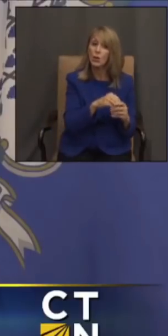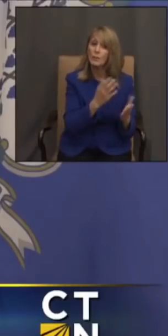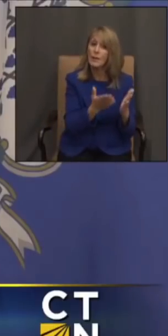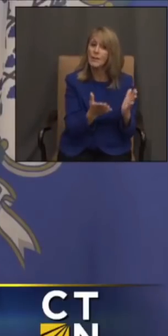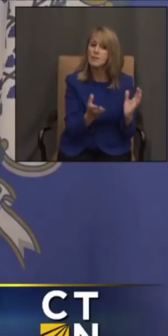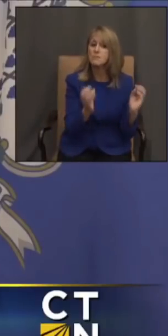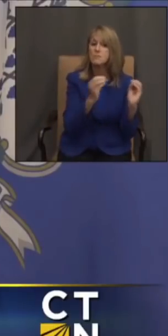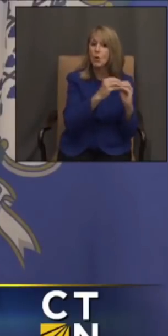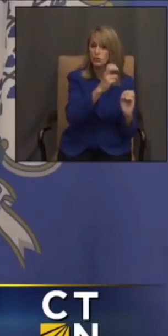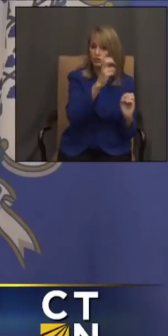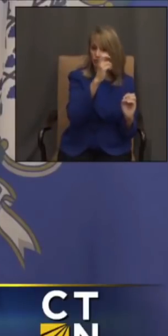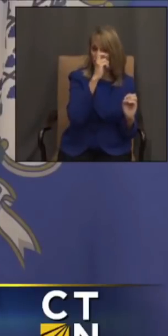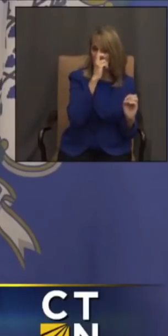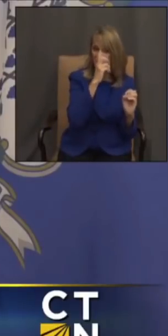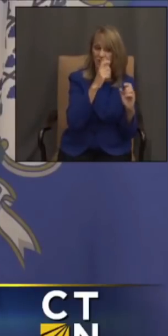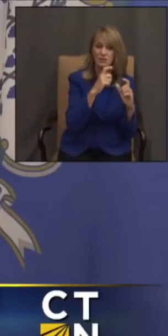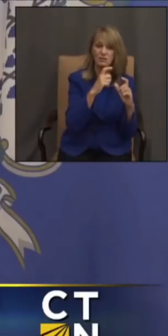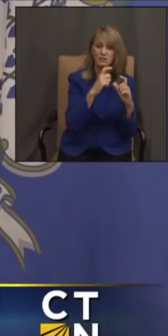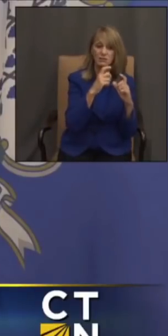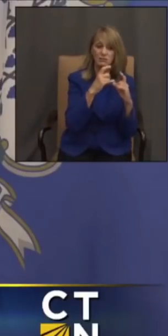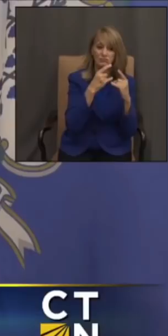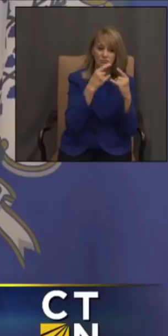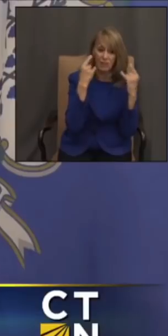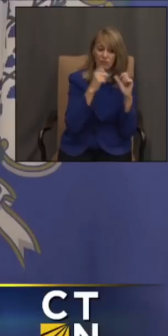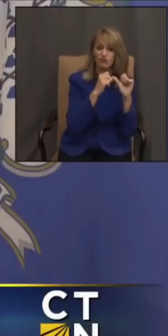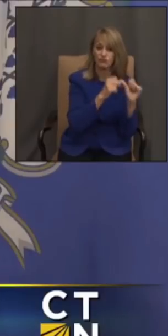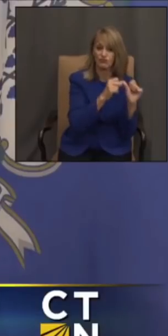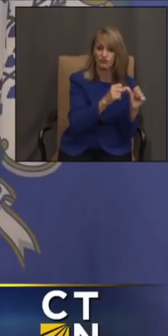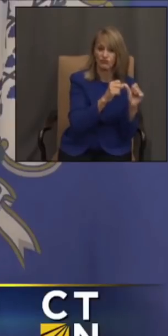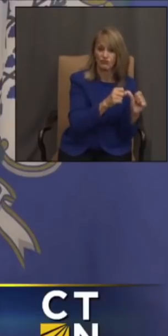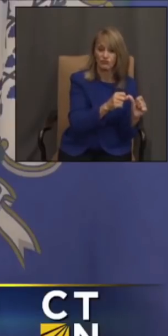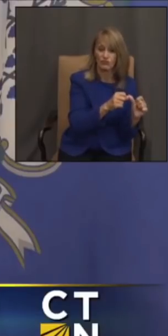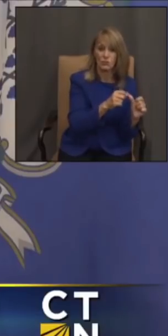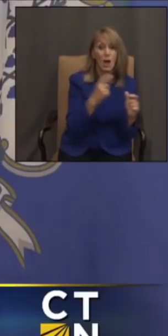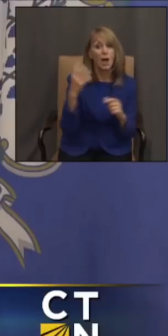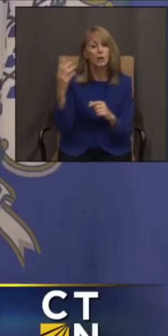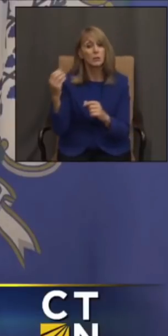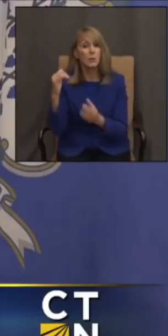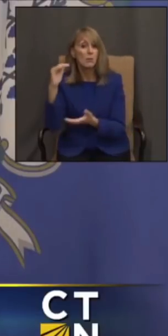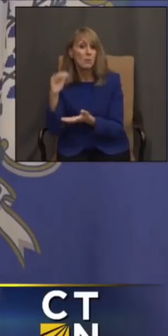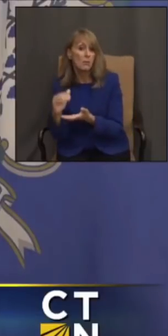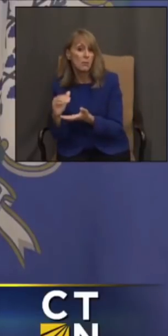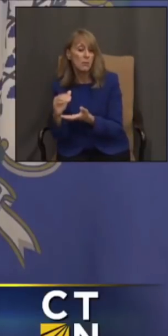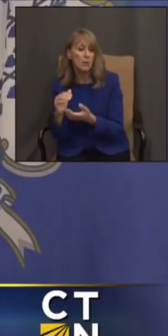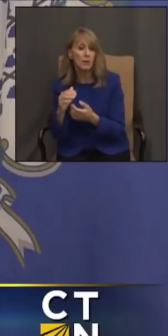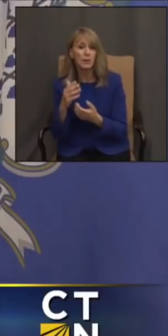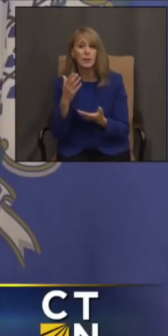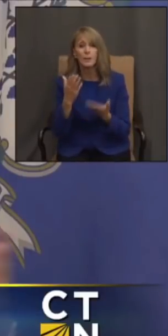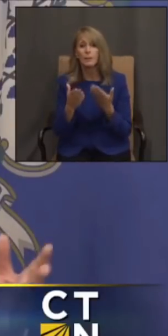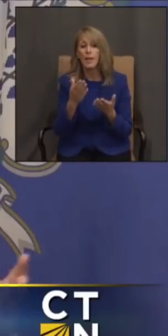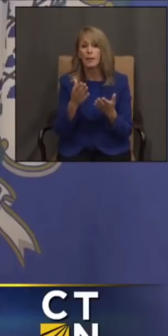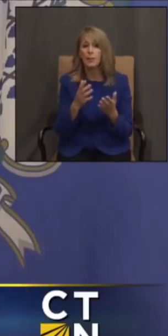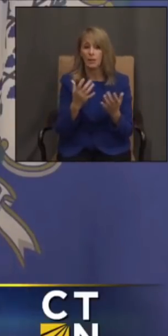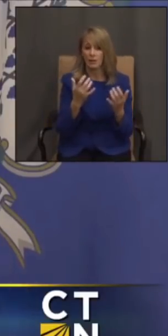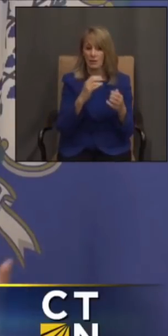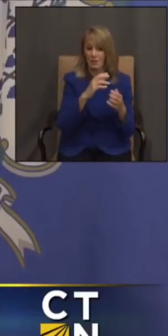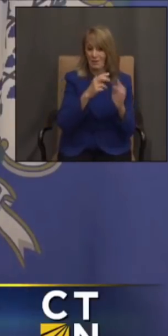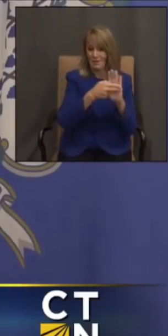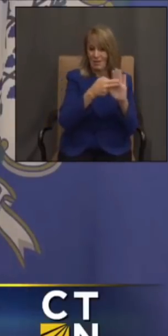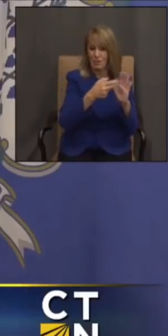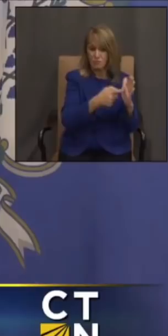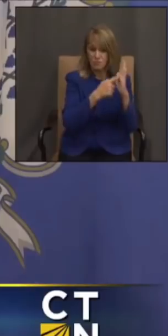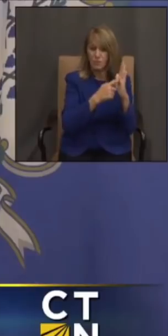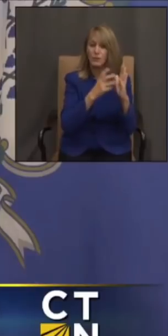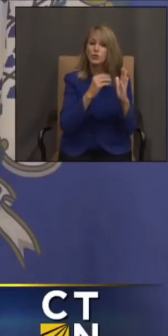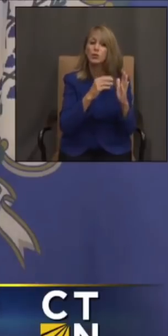until you have a vast majority of your people who are vaccinated. Hugh, maybe you go from a mandate to guidance. It's still the right thing to